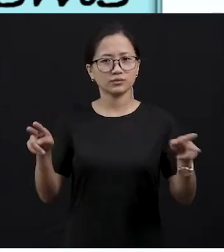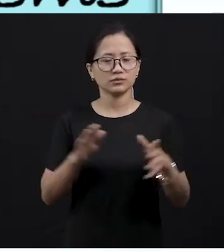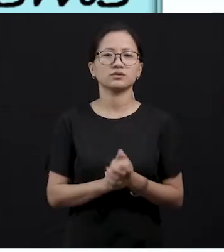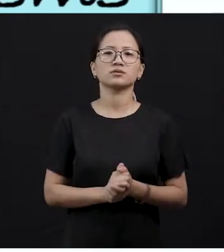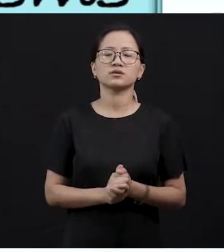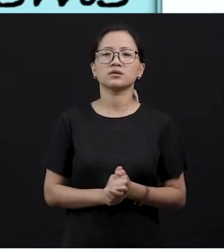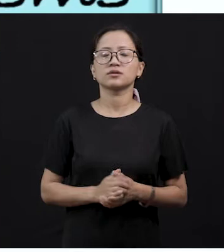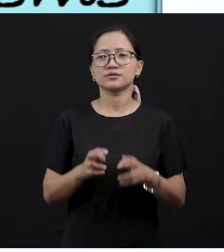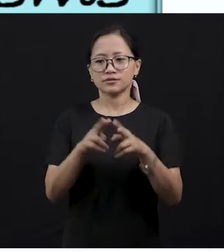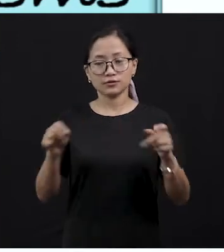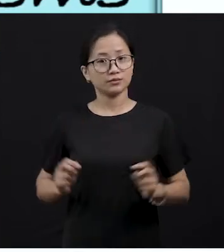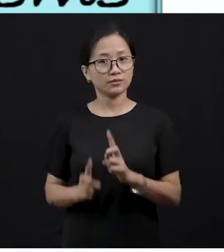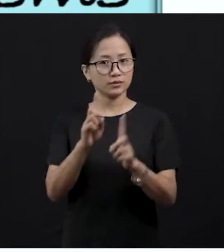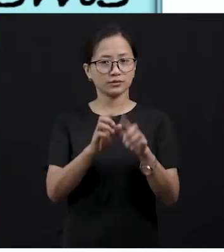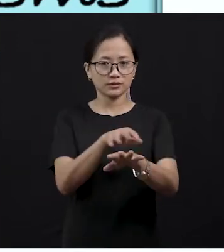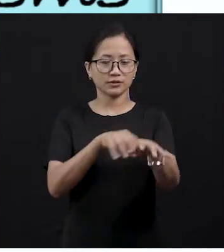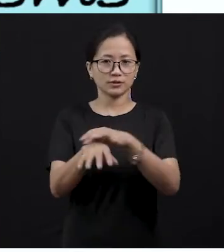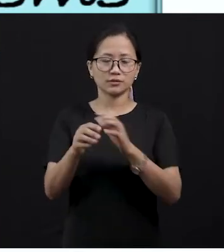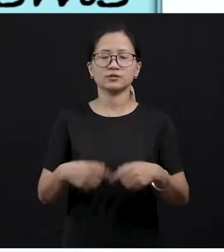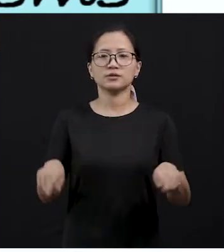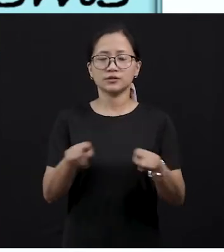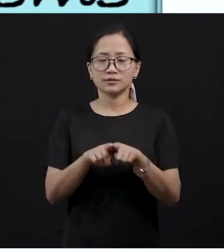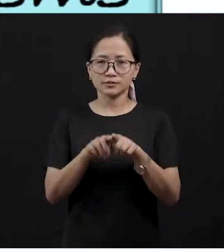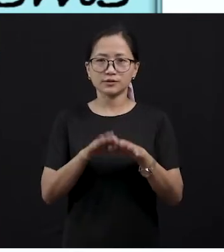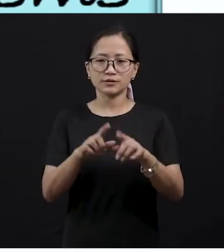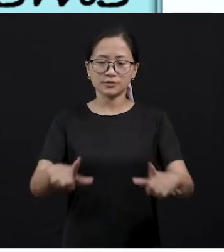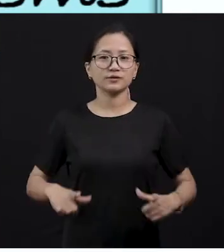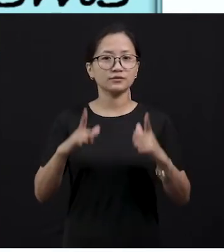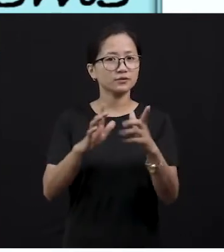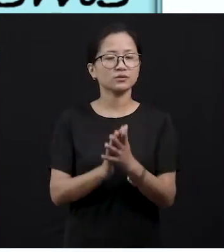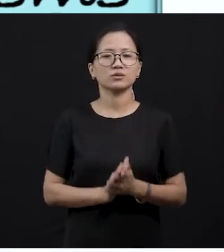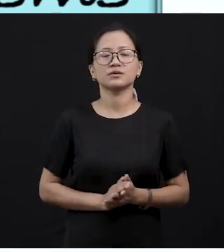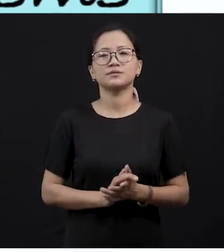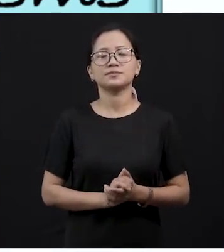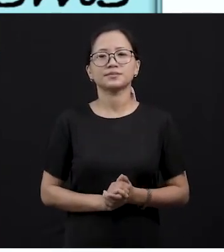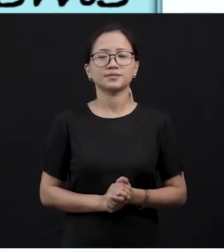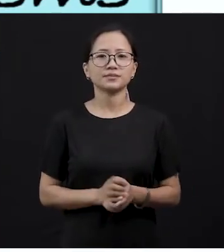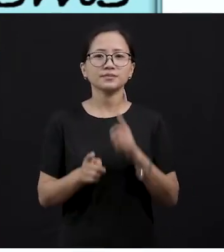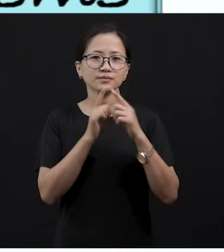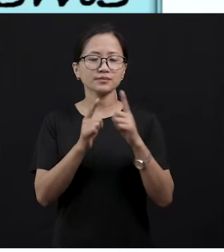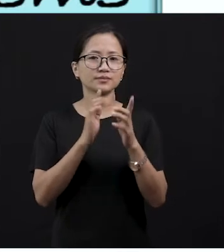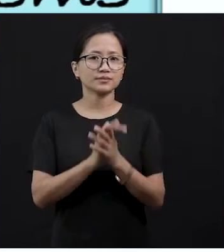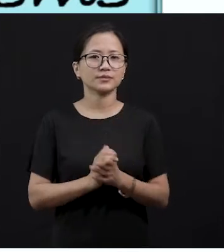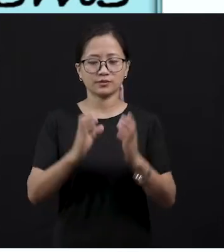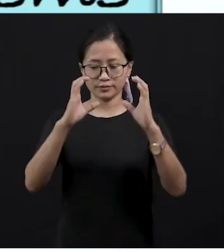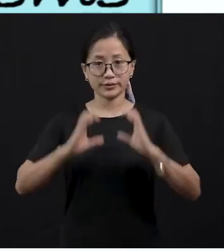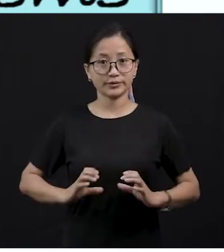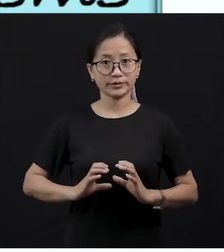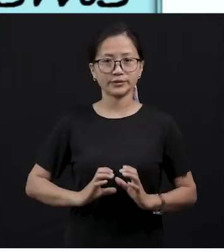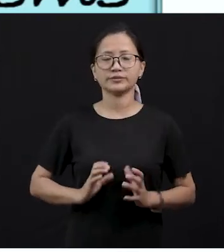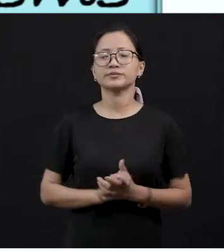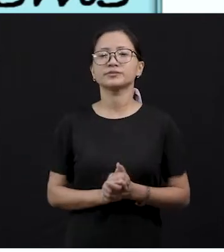the different plants and animals living in all these habitats. Today, children, we will talk about the